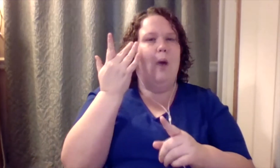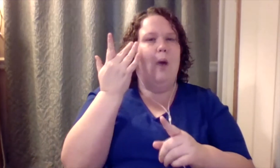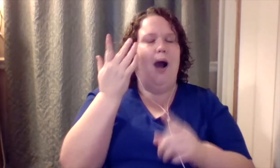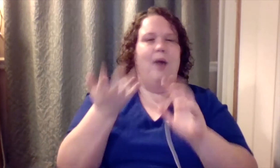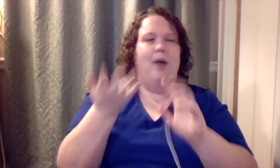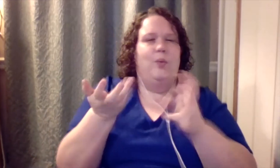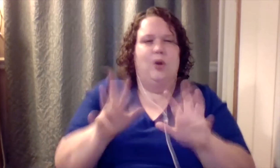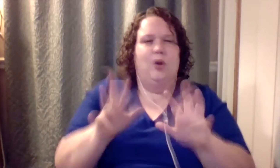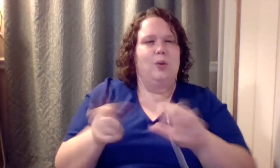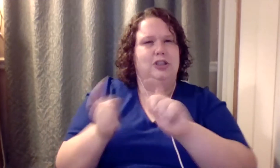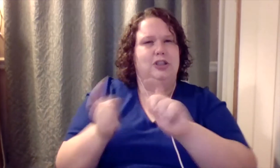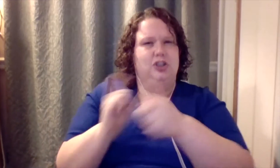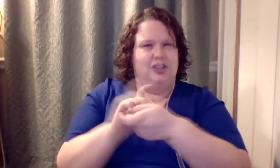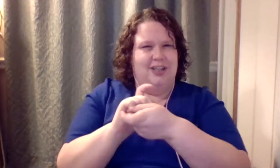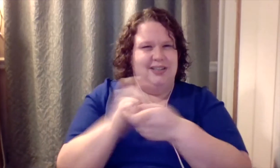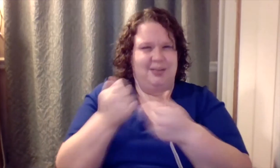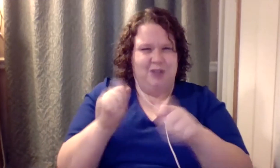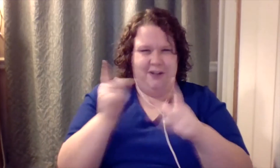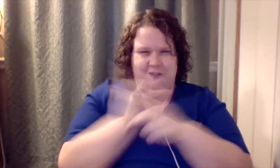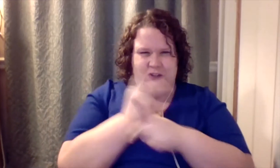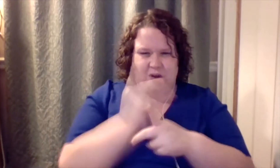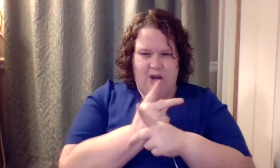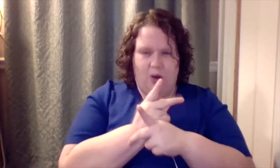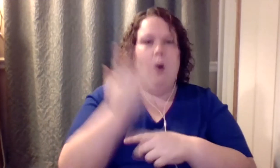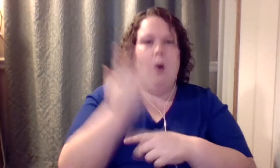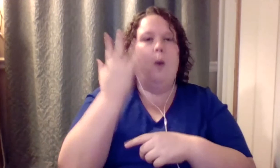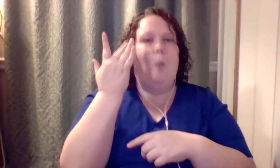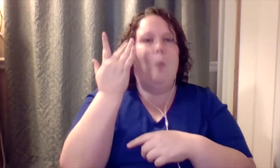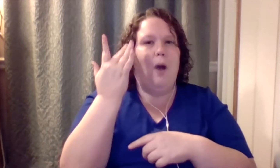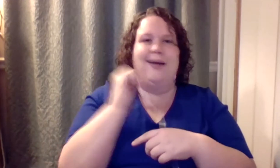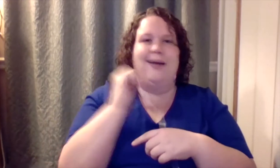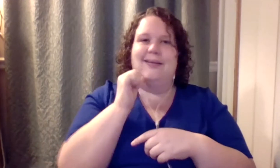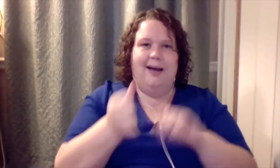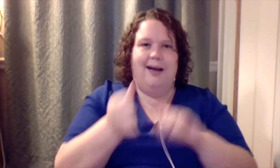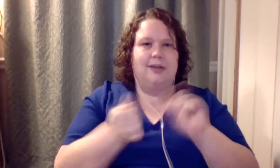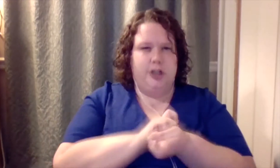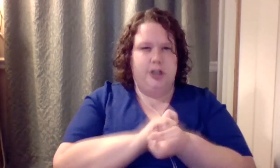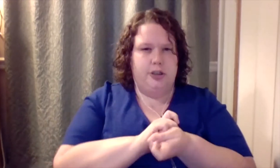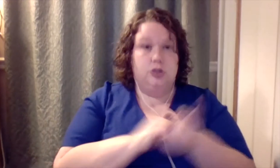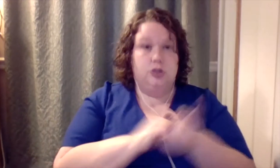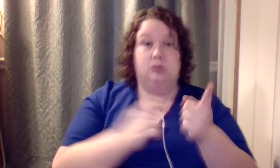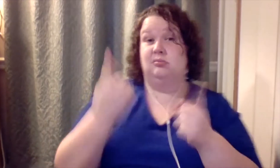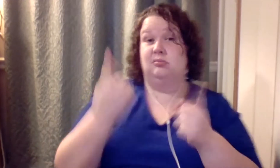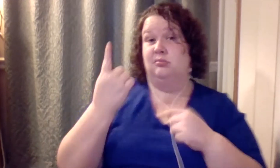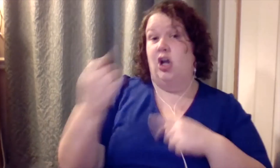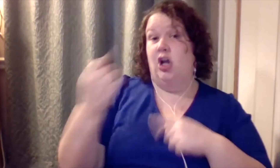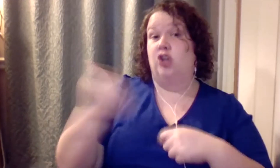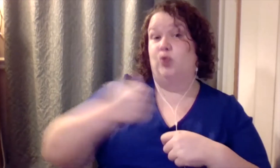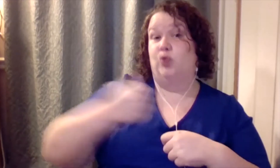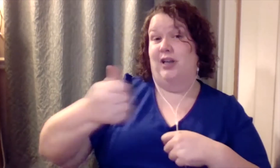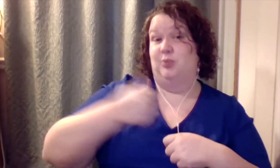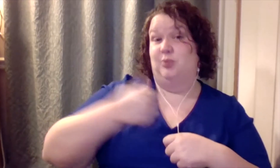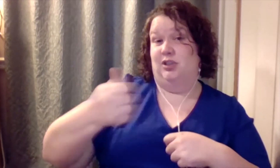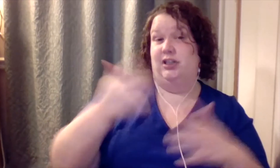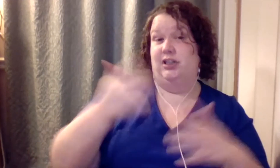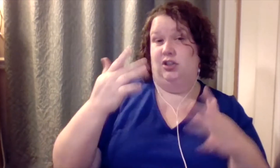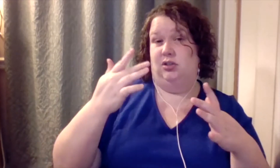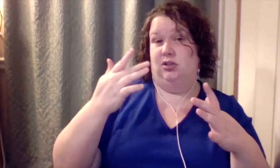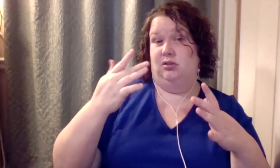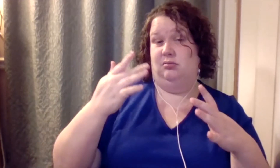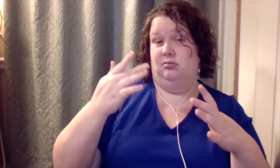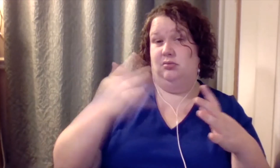And that's what I'm trying to figure out in my brain. And I just don't have them. I mean, for one, transportation's a concern. I'm sorry, I had to pop in and out. This is